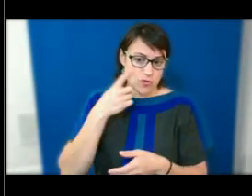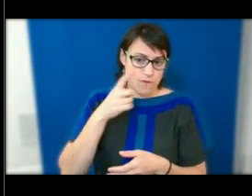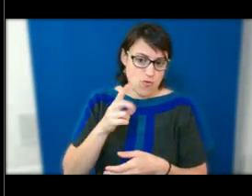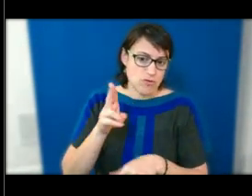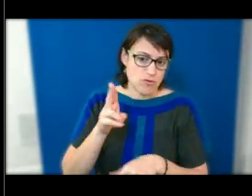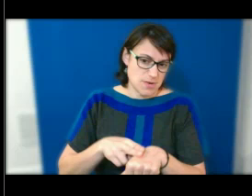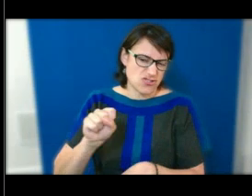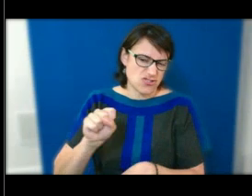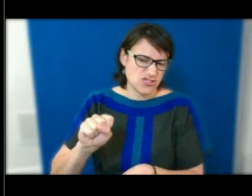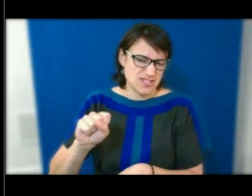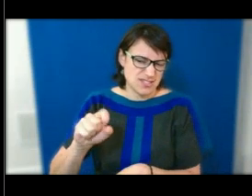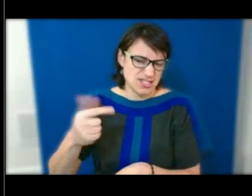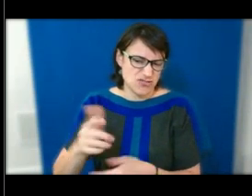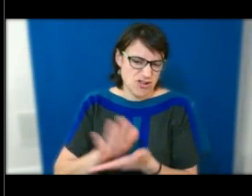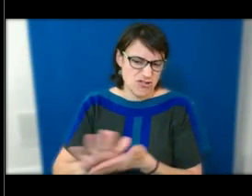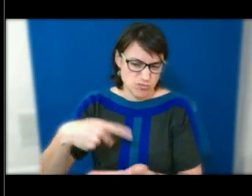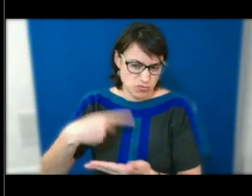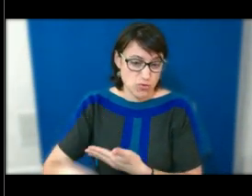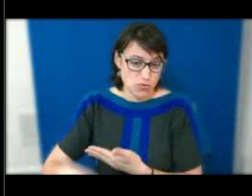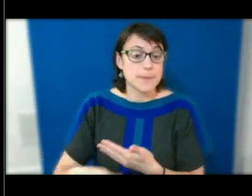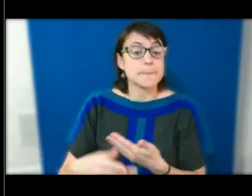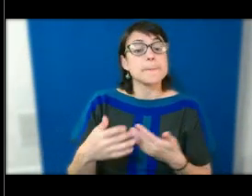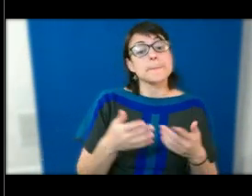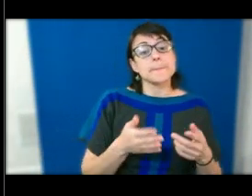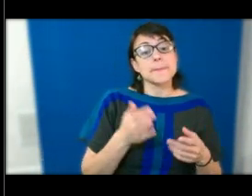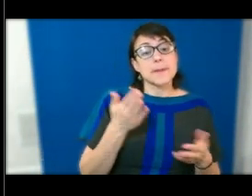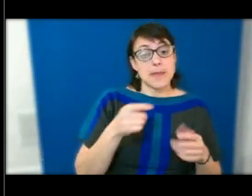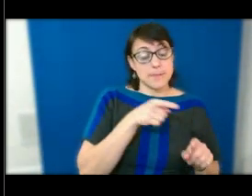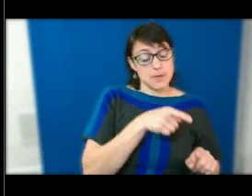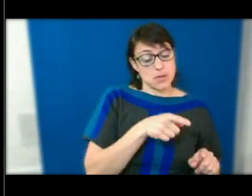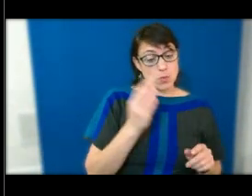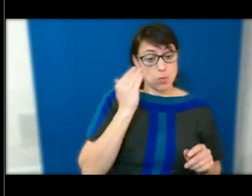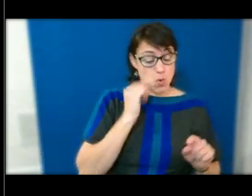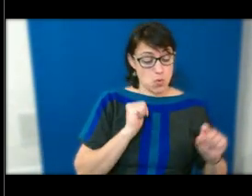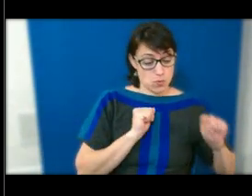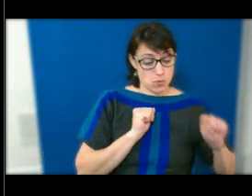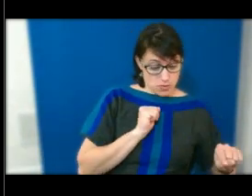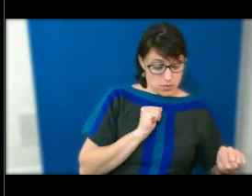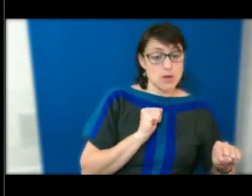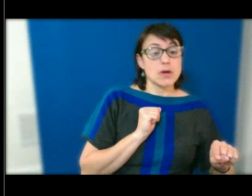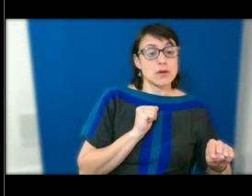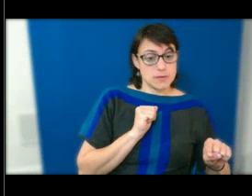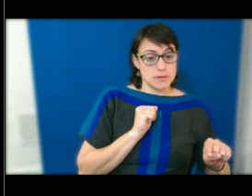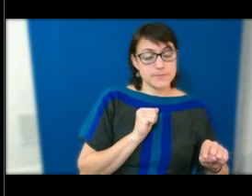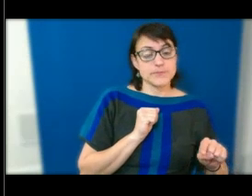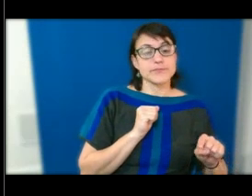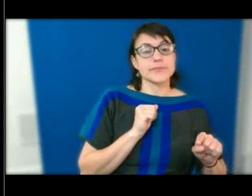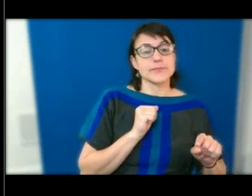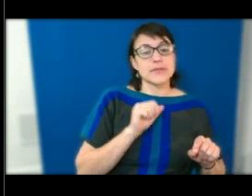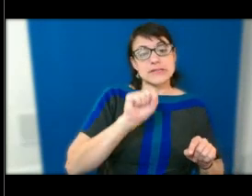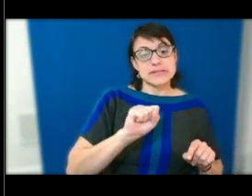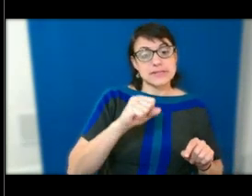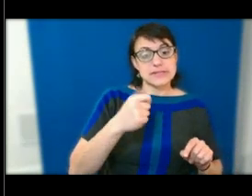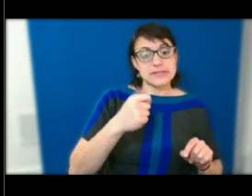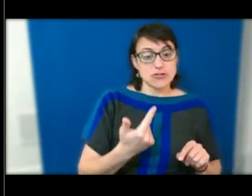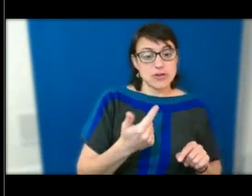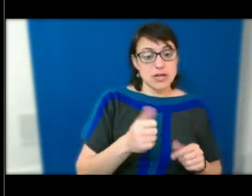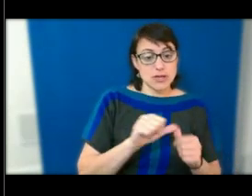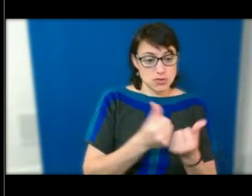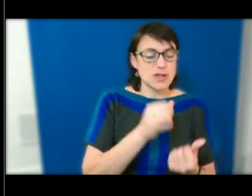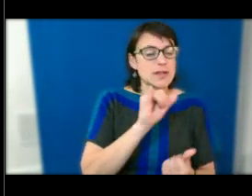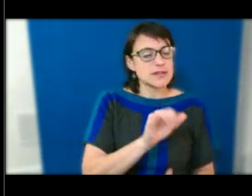the Sea Grant Association, it is not part of our legislation, but it's a 501c3 that supports some